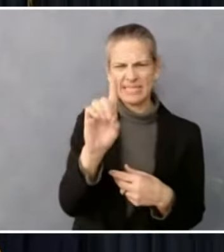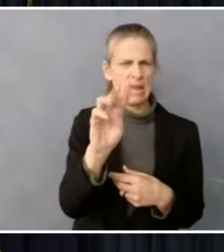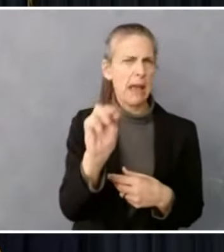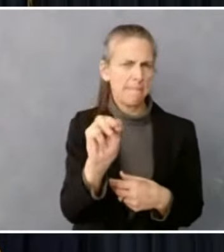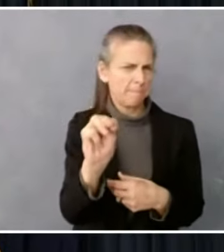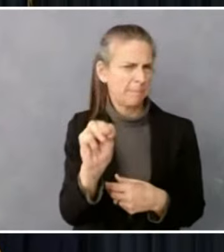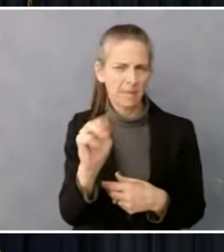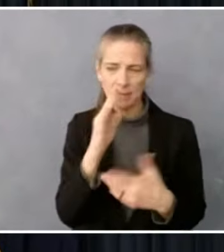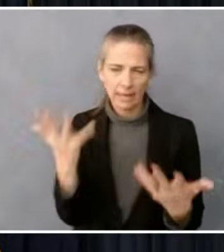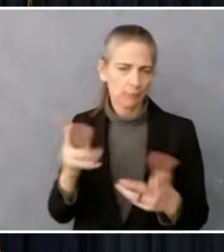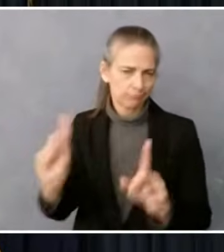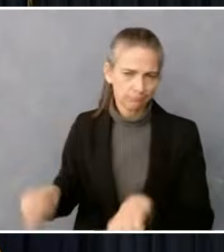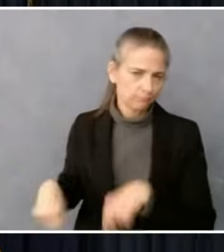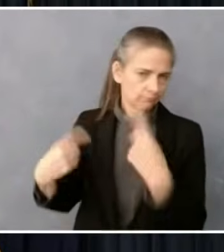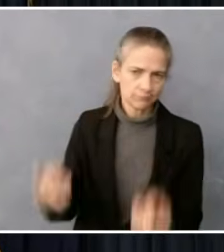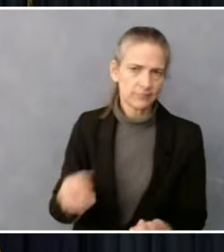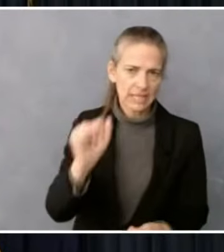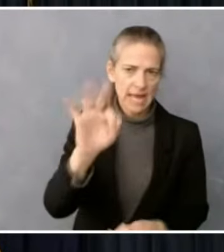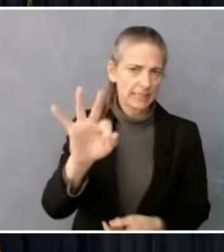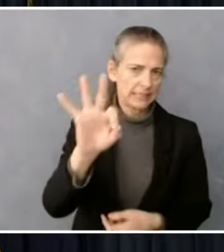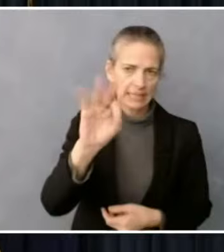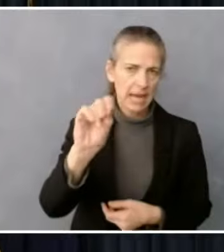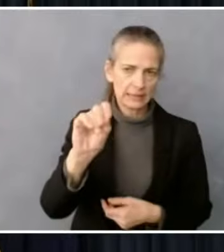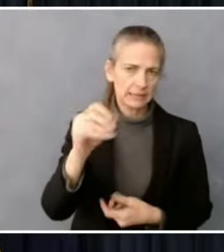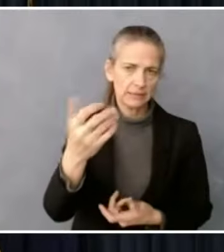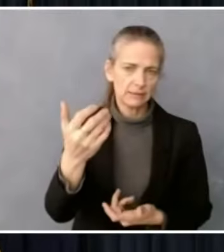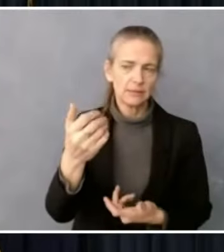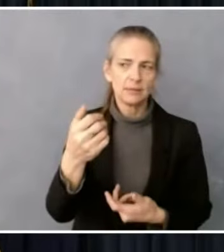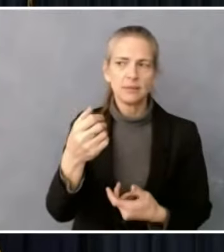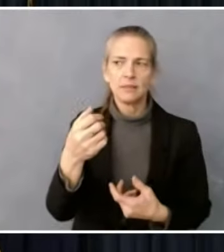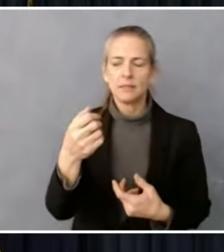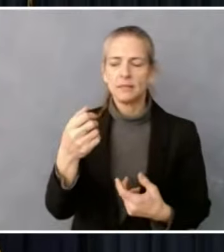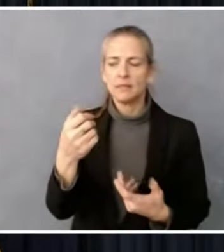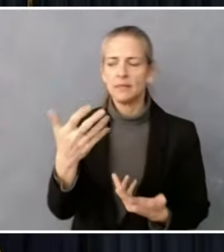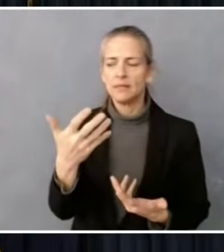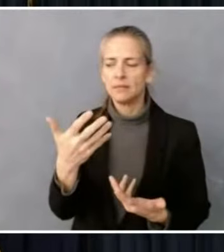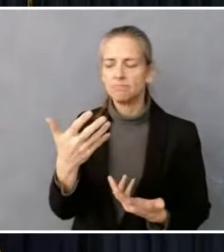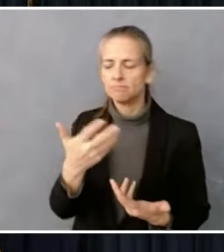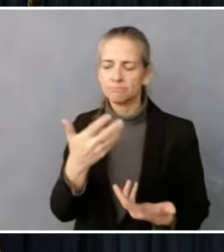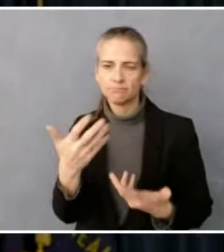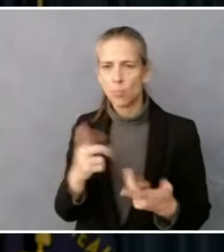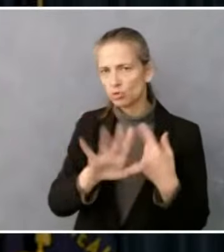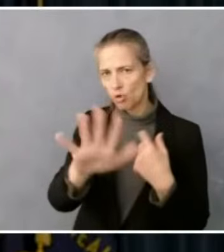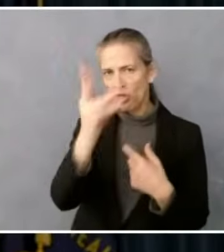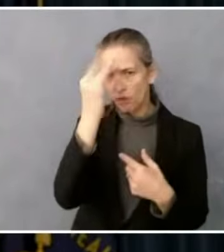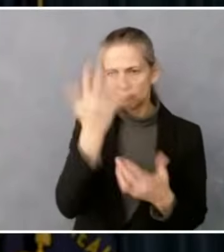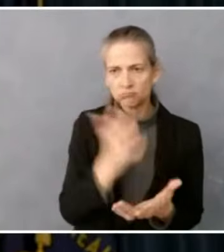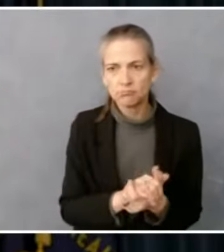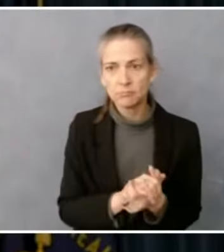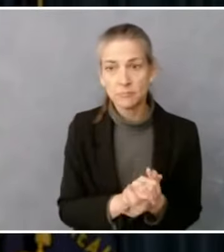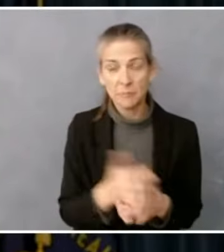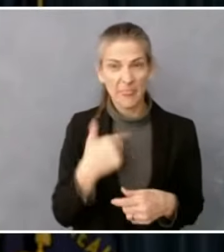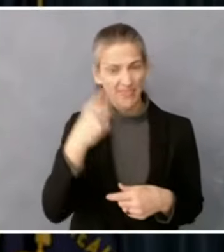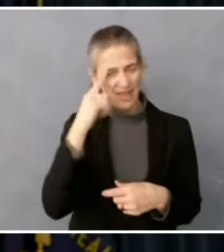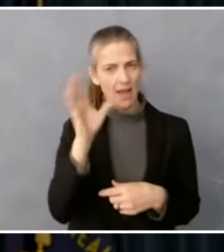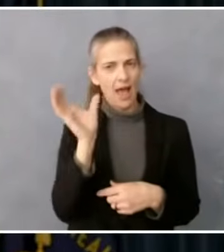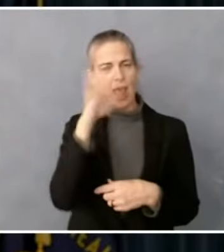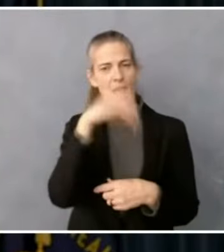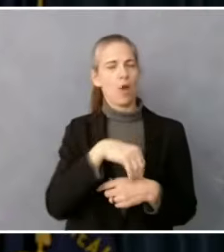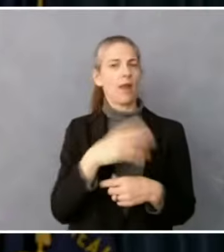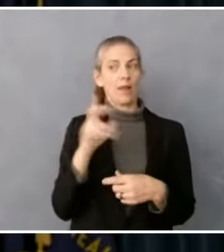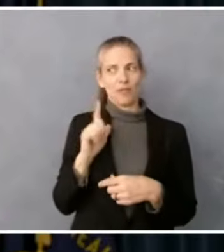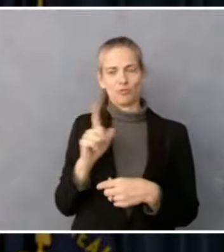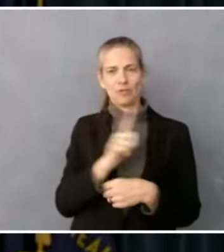CARA in 1990. Wondered if you had any thoughts on that. I think it's ironic that the legislature is trying